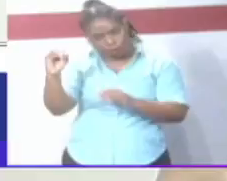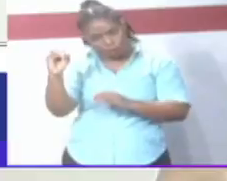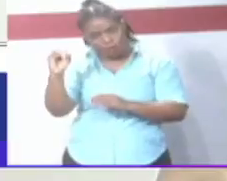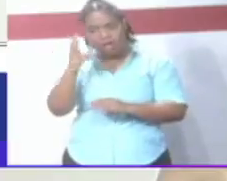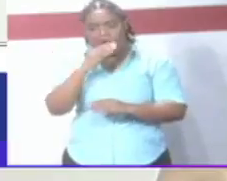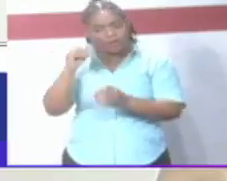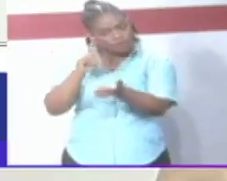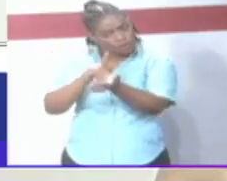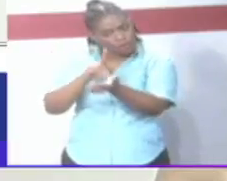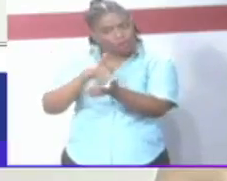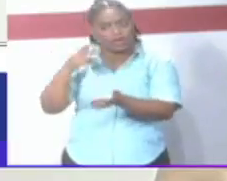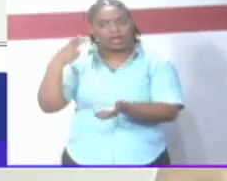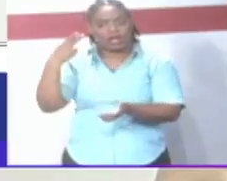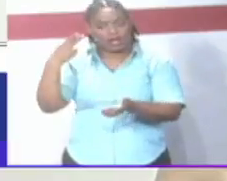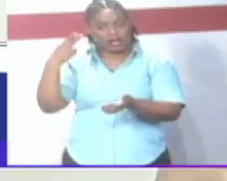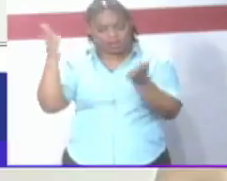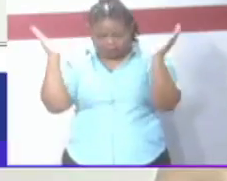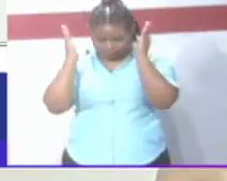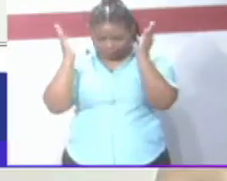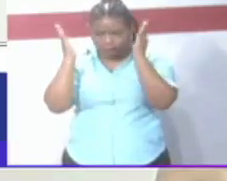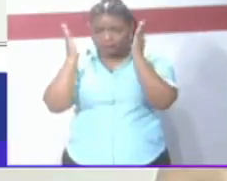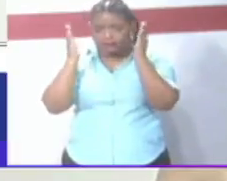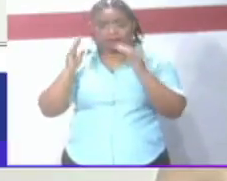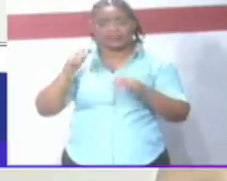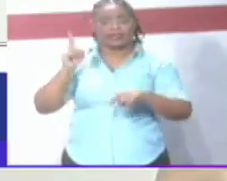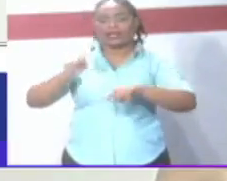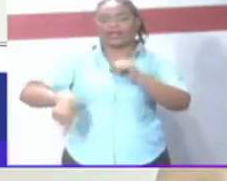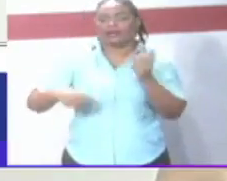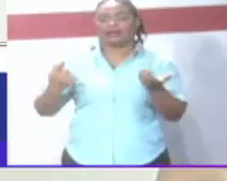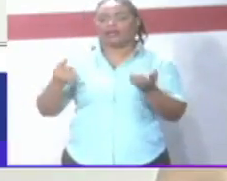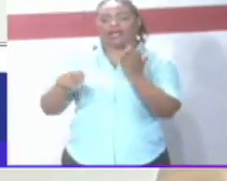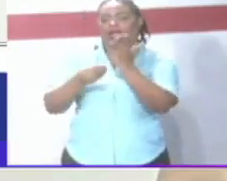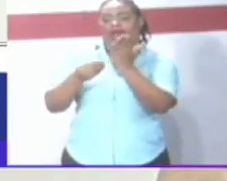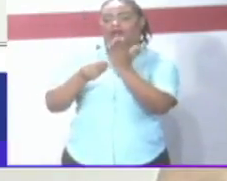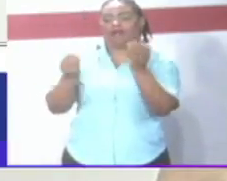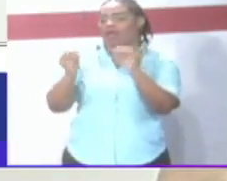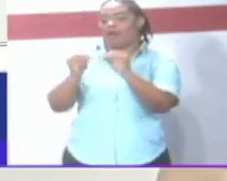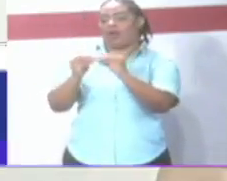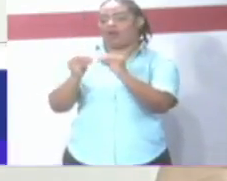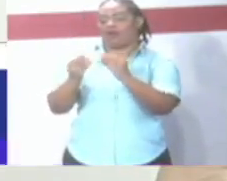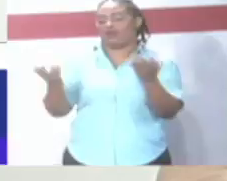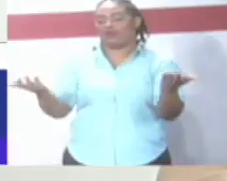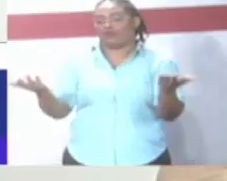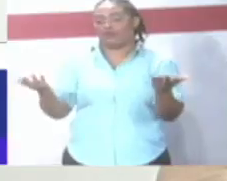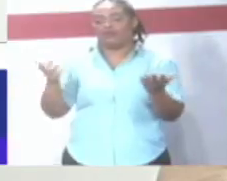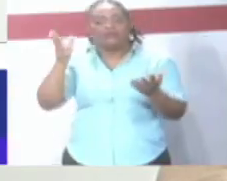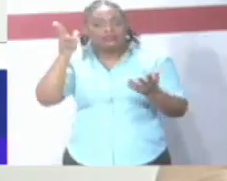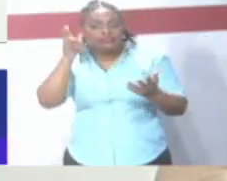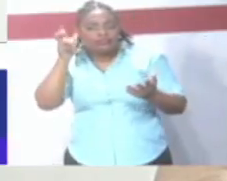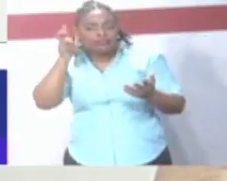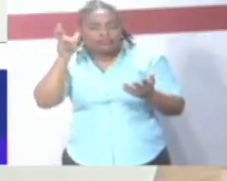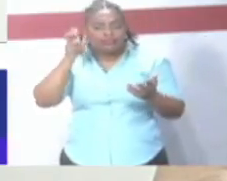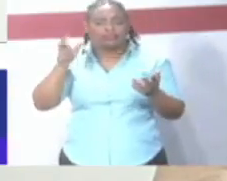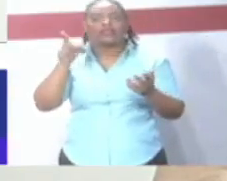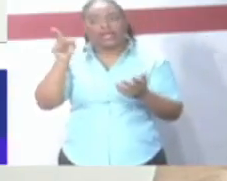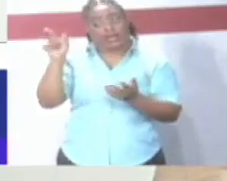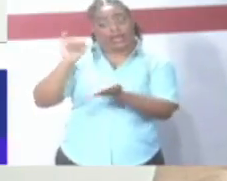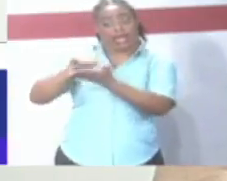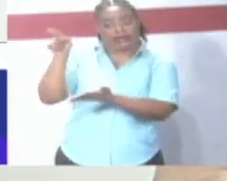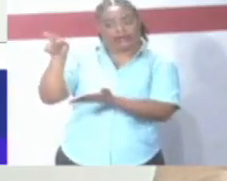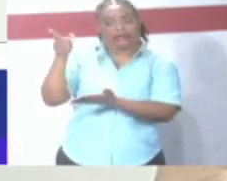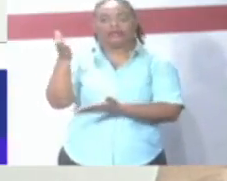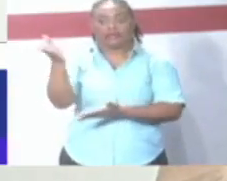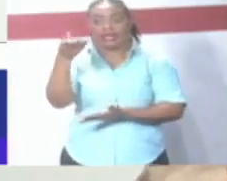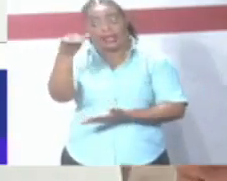add to it. They have spoken to the classification methodology from day one. On